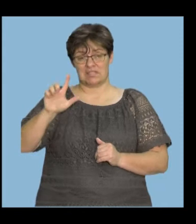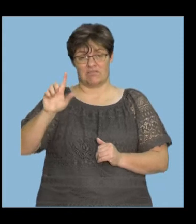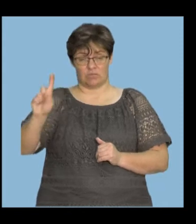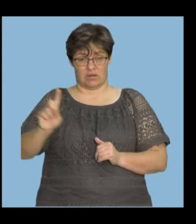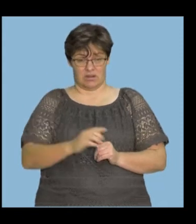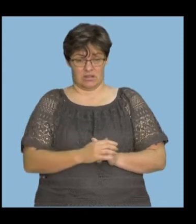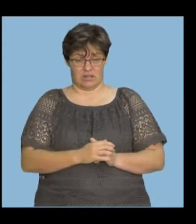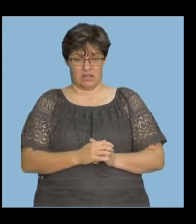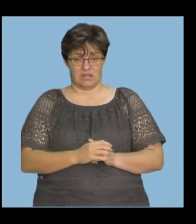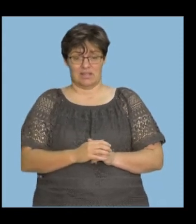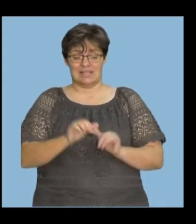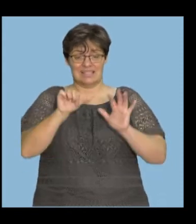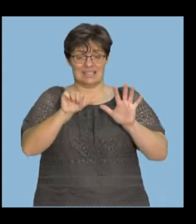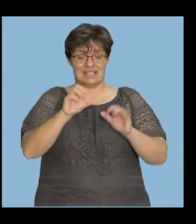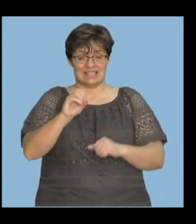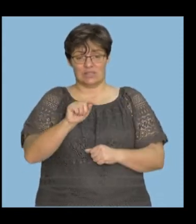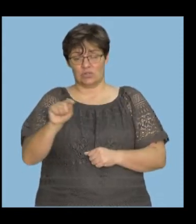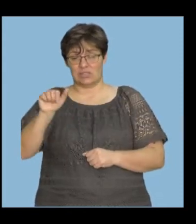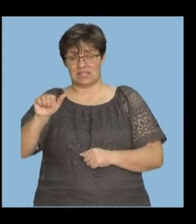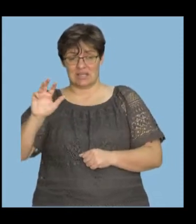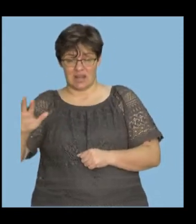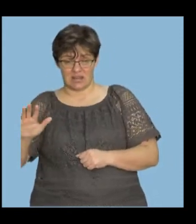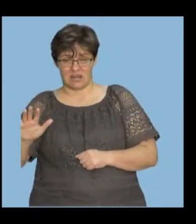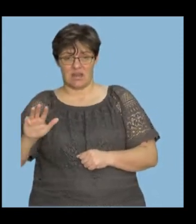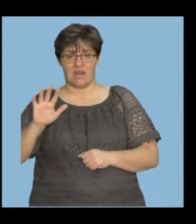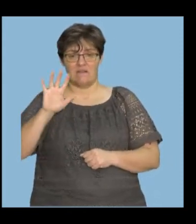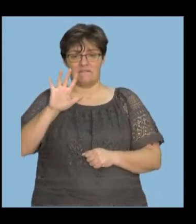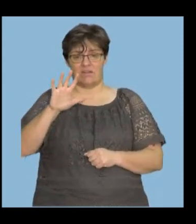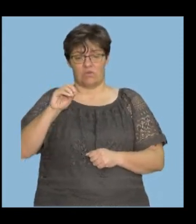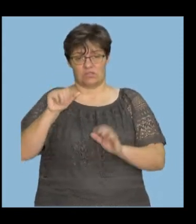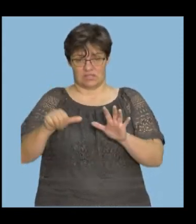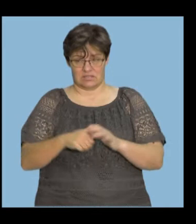471. And 60 to 69, 506.